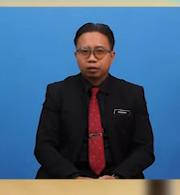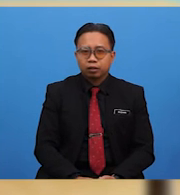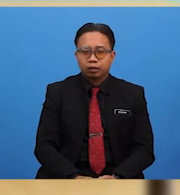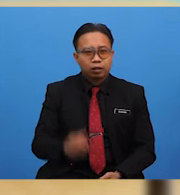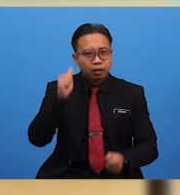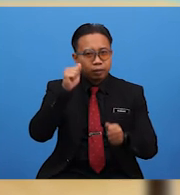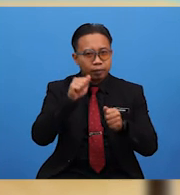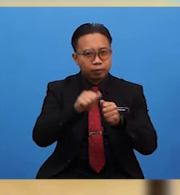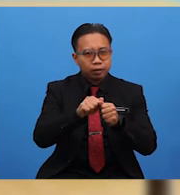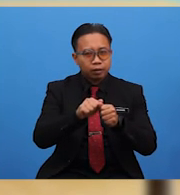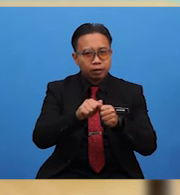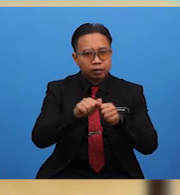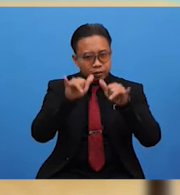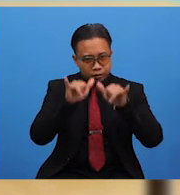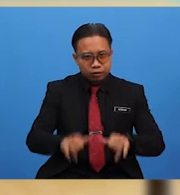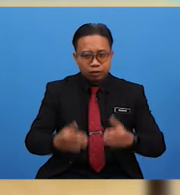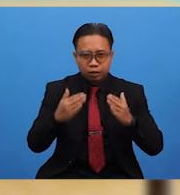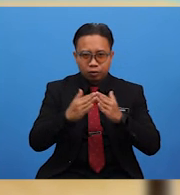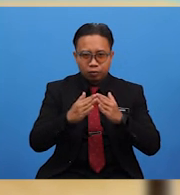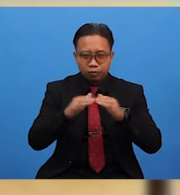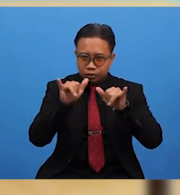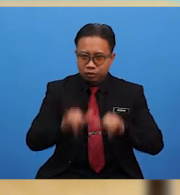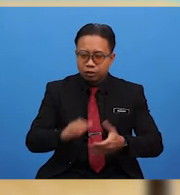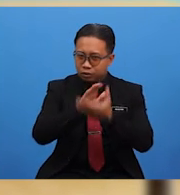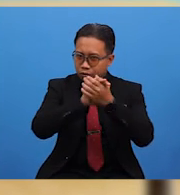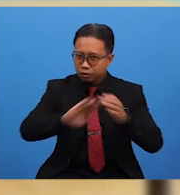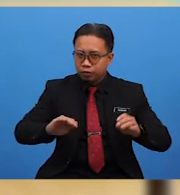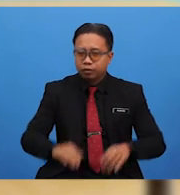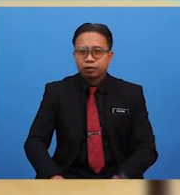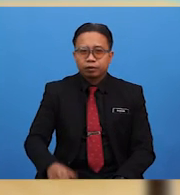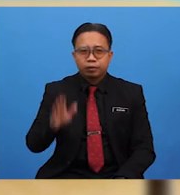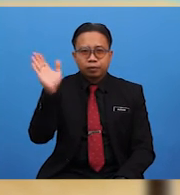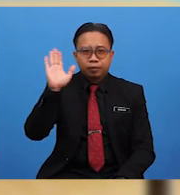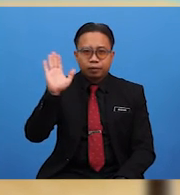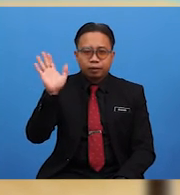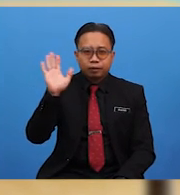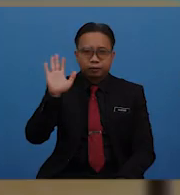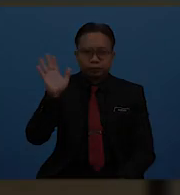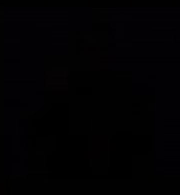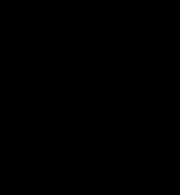Remember now, stay home and stay safe. Bye-bye!